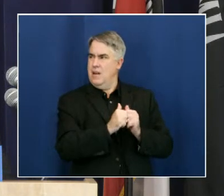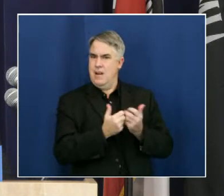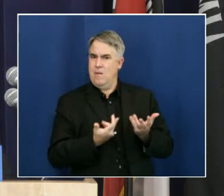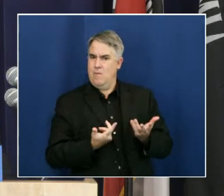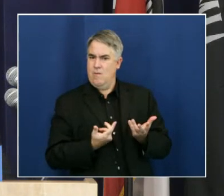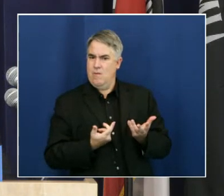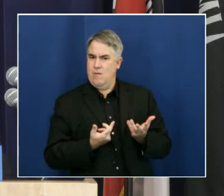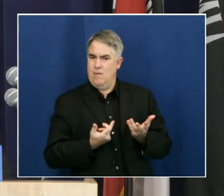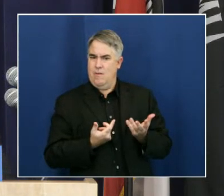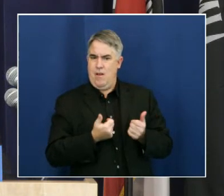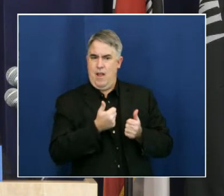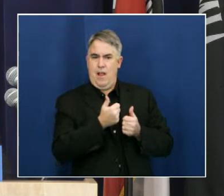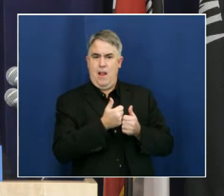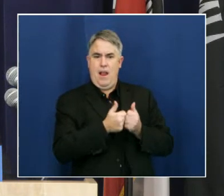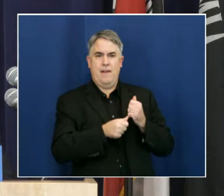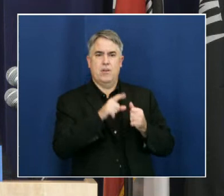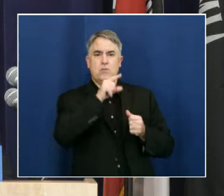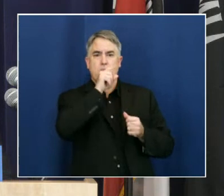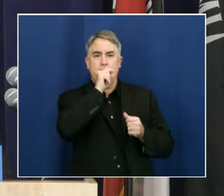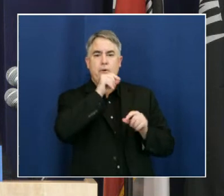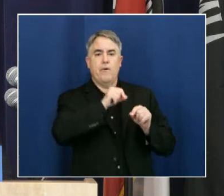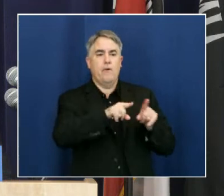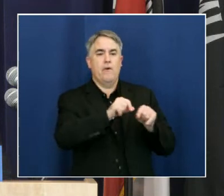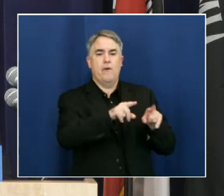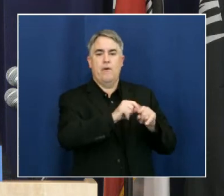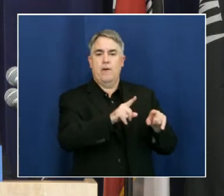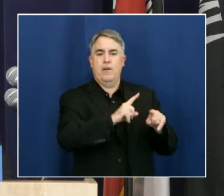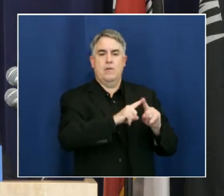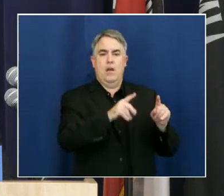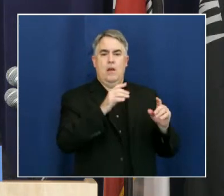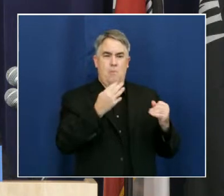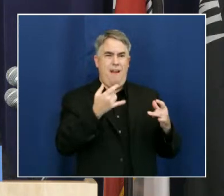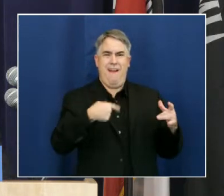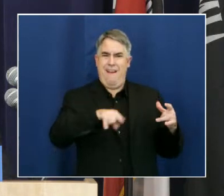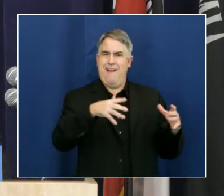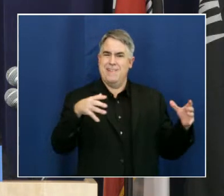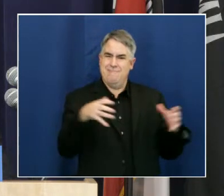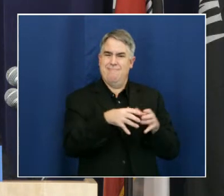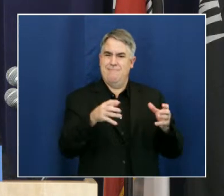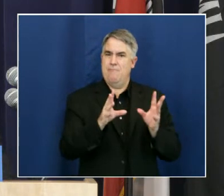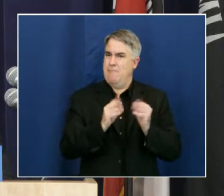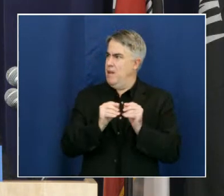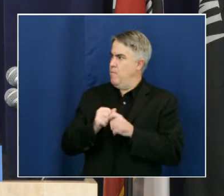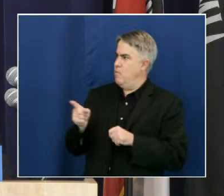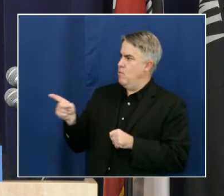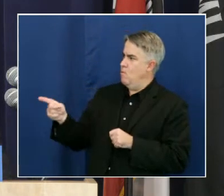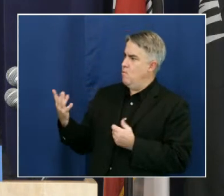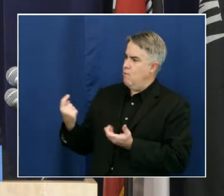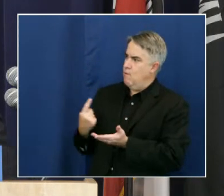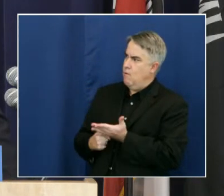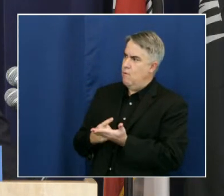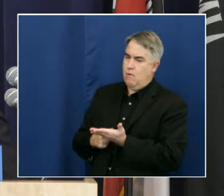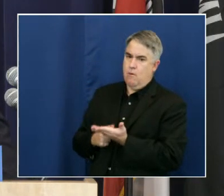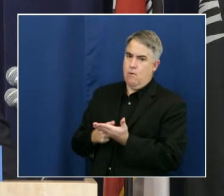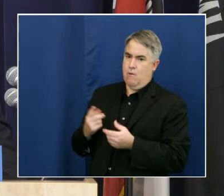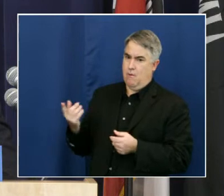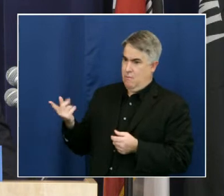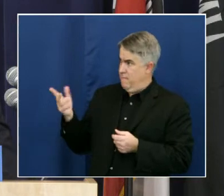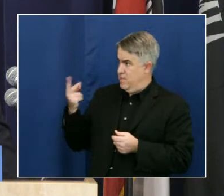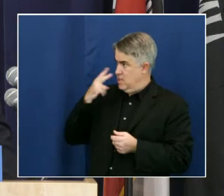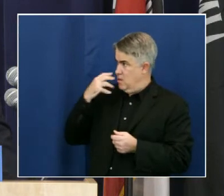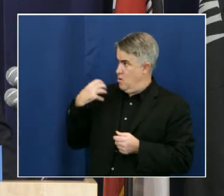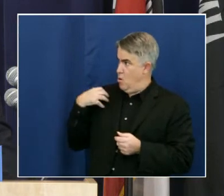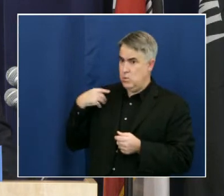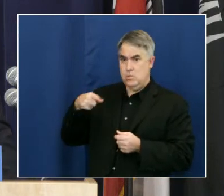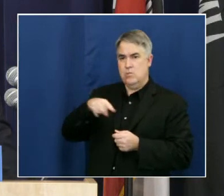one of them in your mentions asking to respectfully meet with you. So I'm wondering, A, if you've seen their request, B, if you're willing to be a part